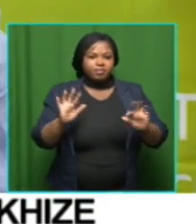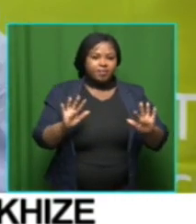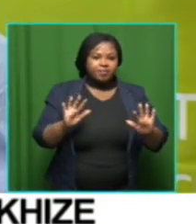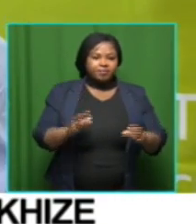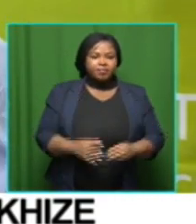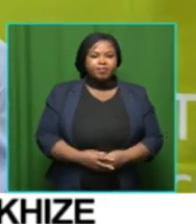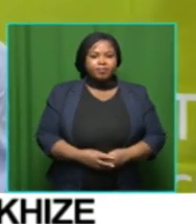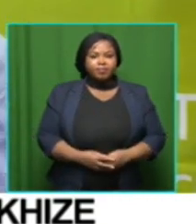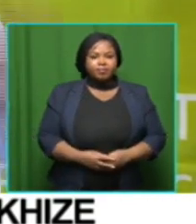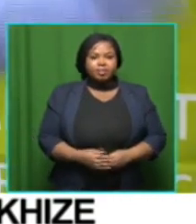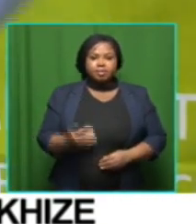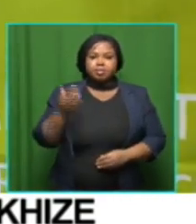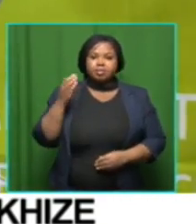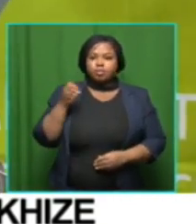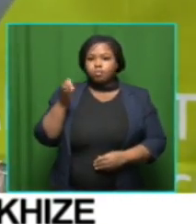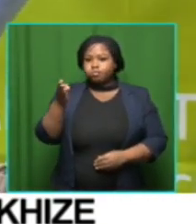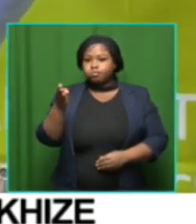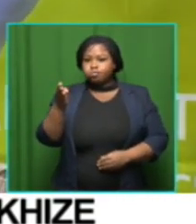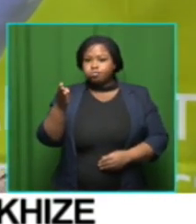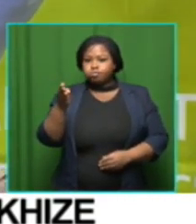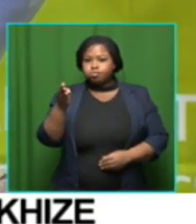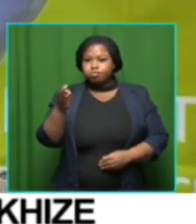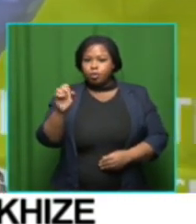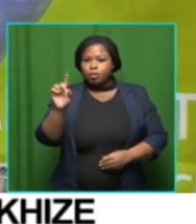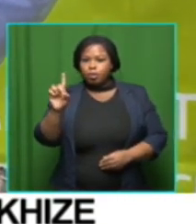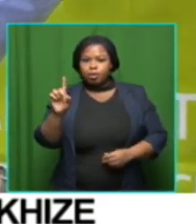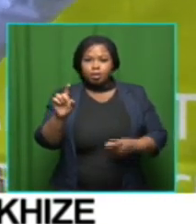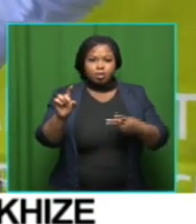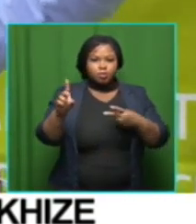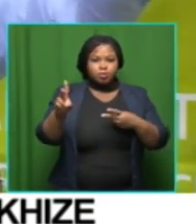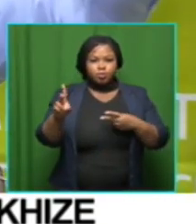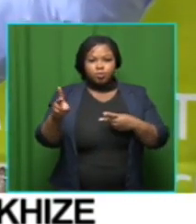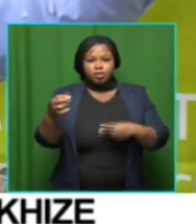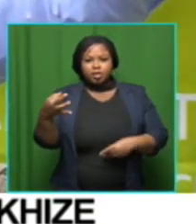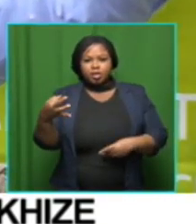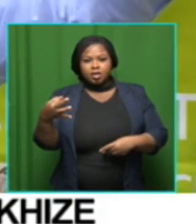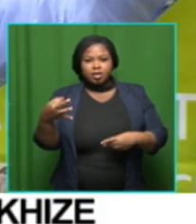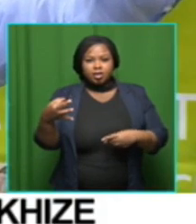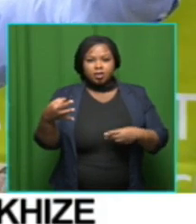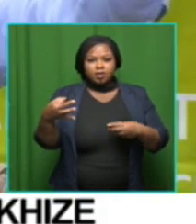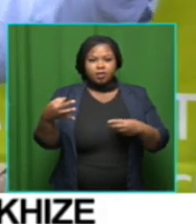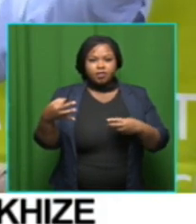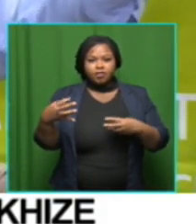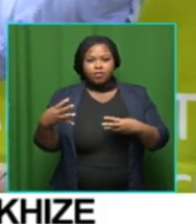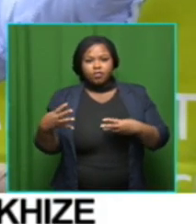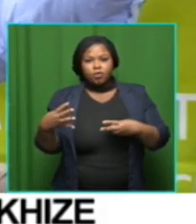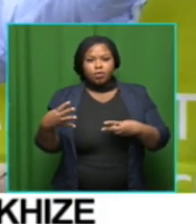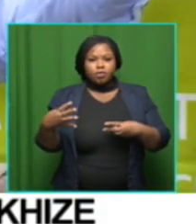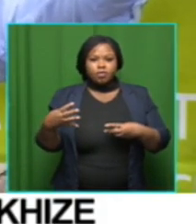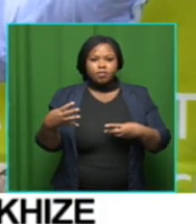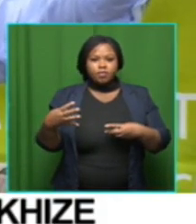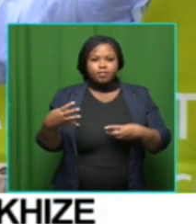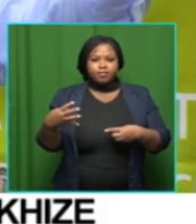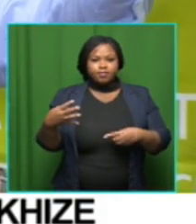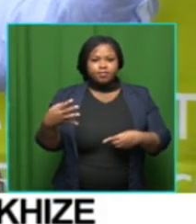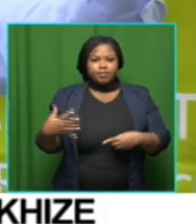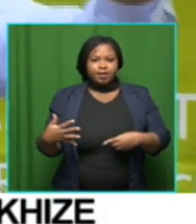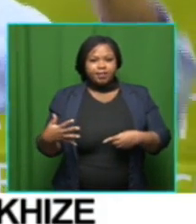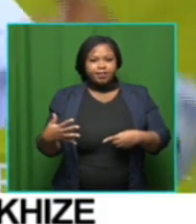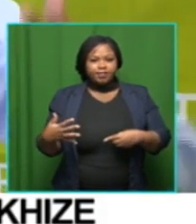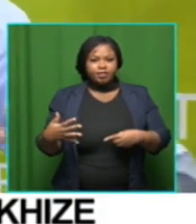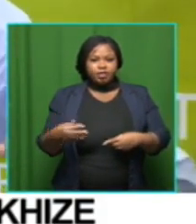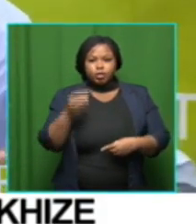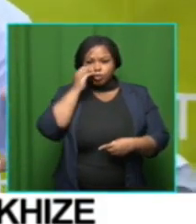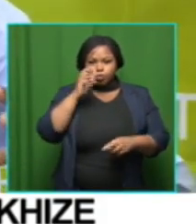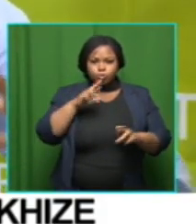a hand up here. I had number 2, 3, 4, 5 with